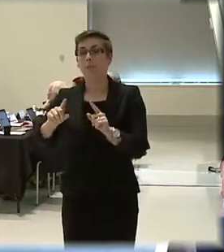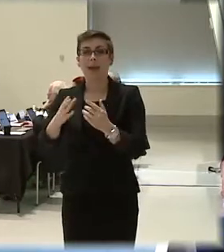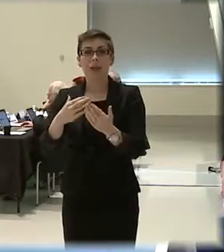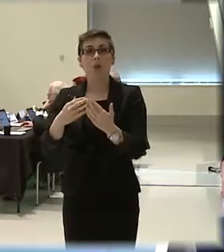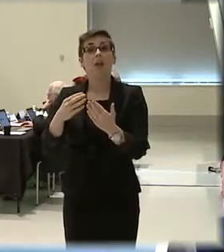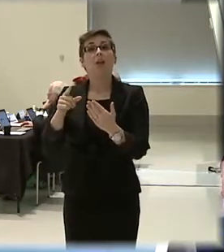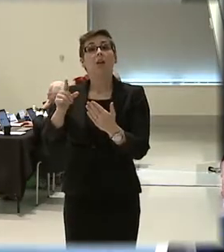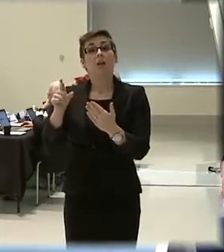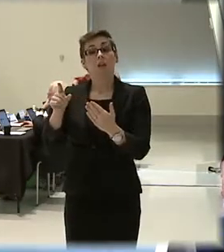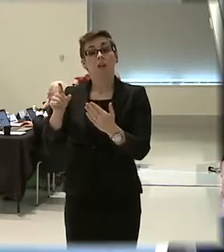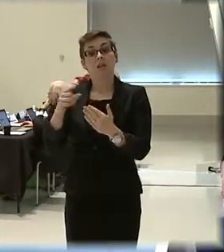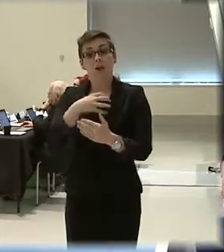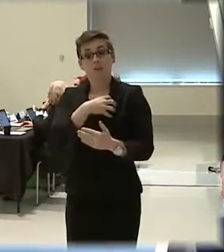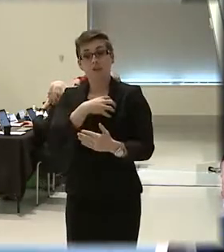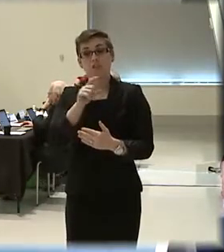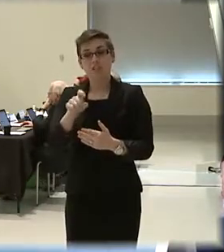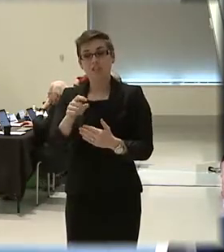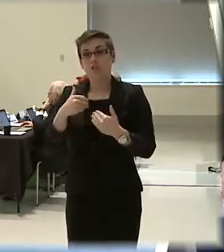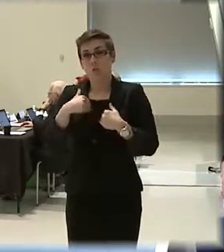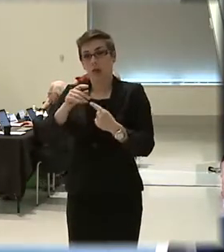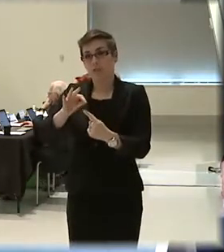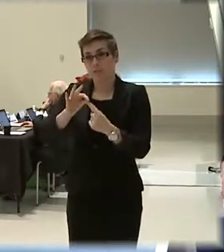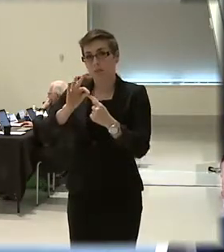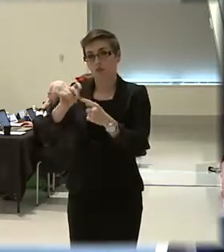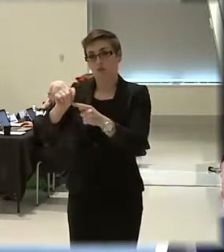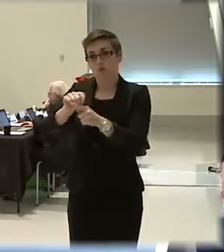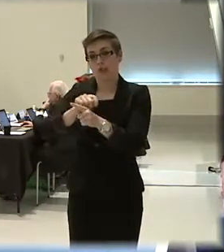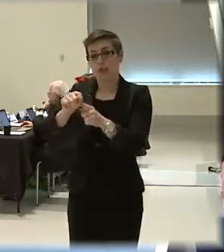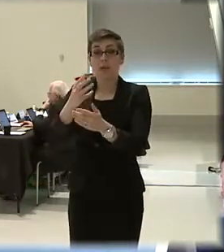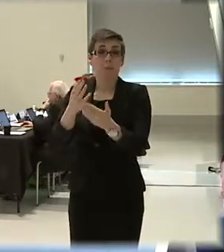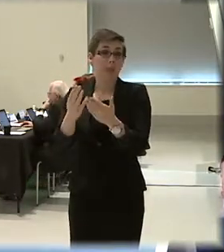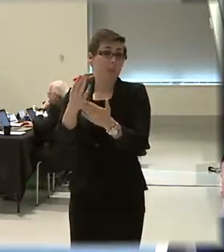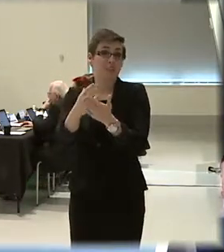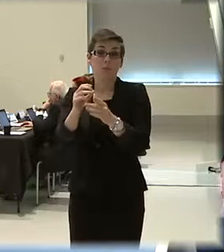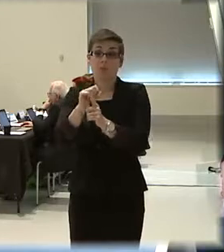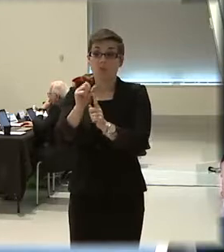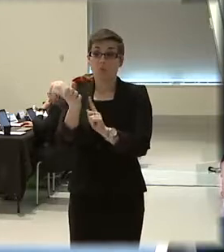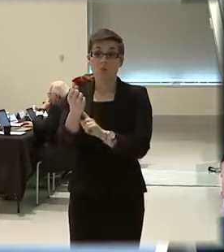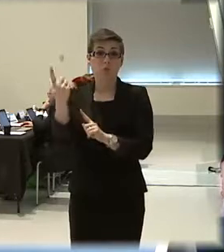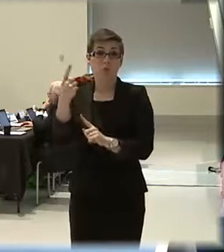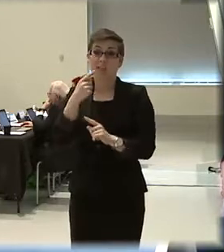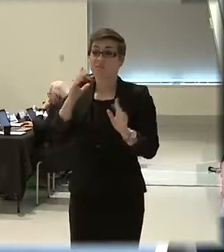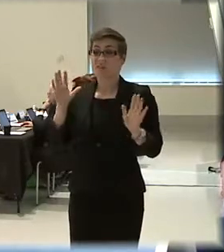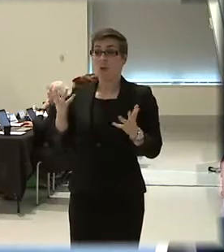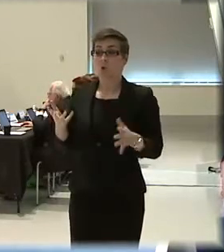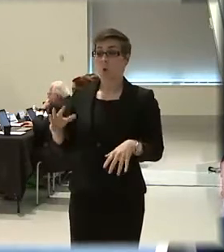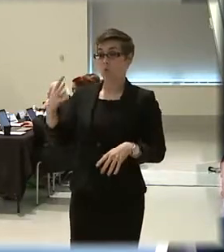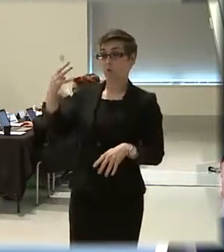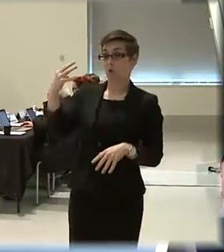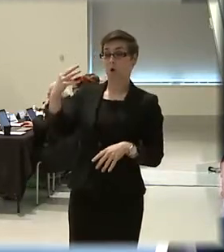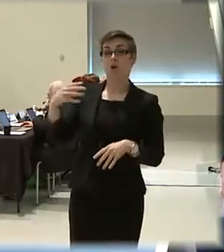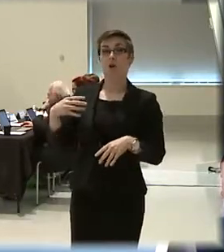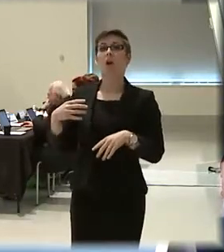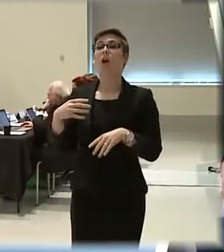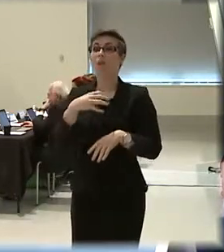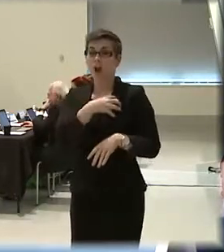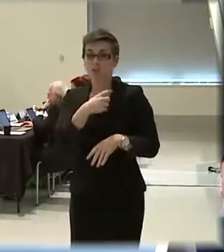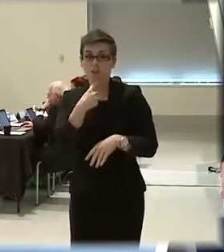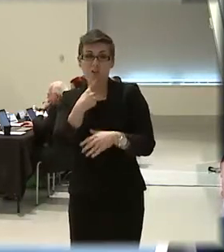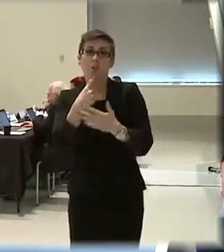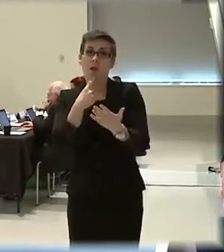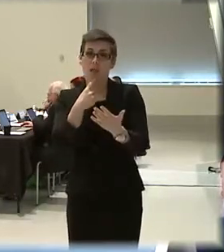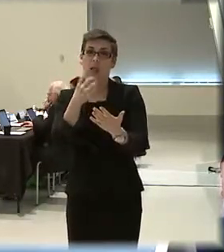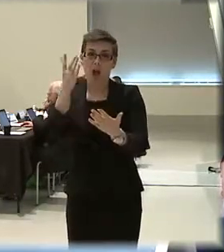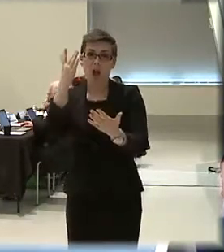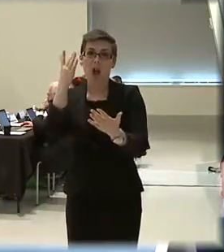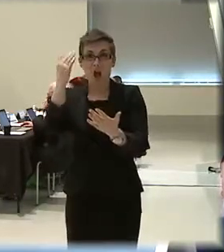also officers need to be trained to, there may be situations where someone says, I really don't want to be recorded, but the officer says, well, I know this is going to go